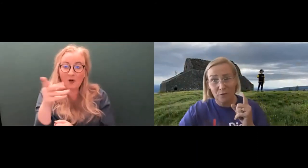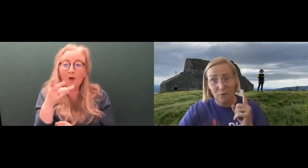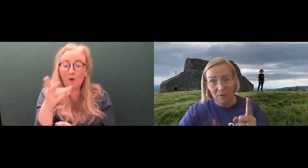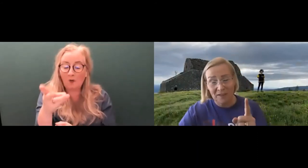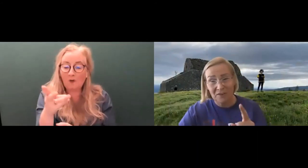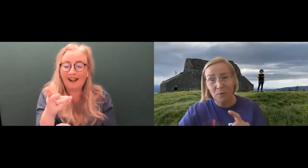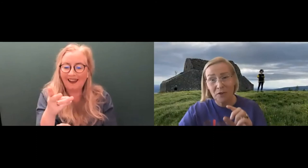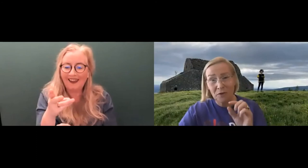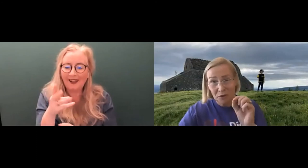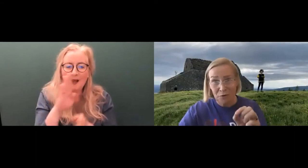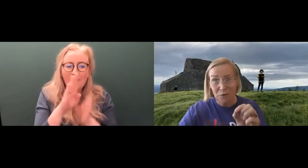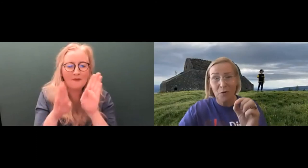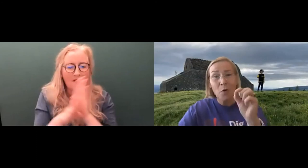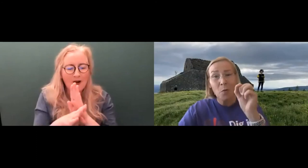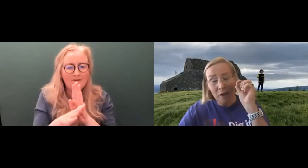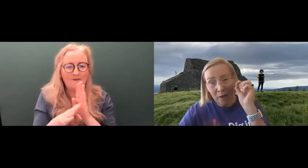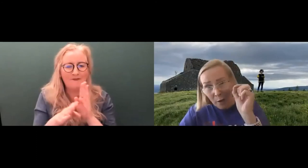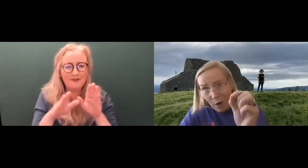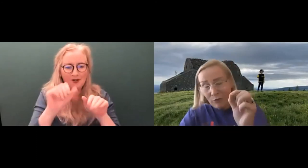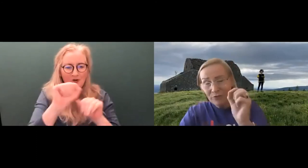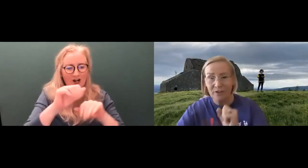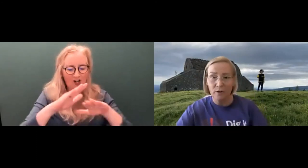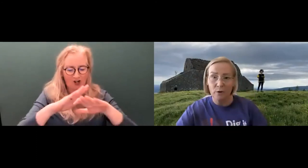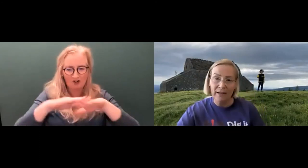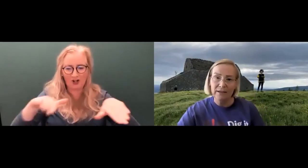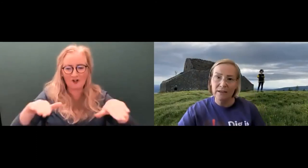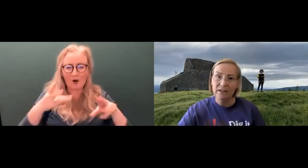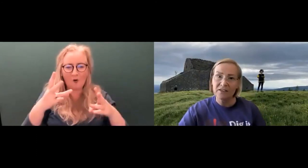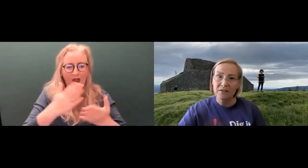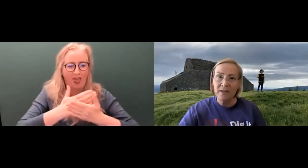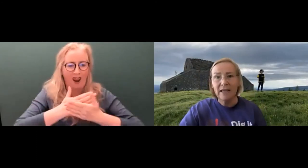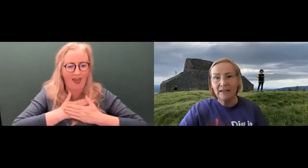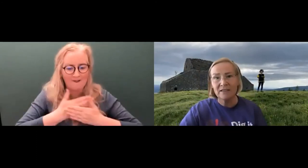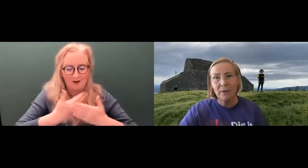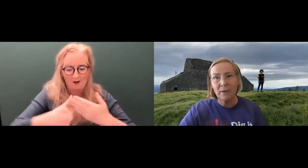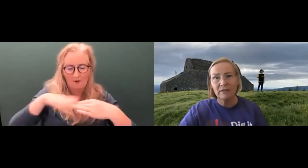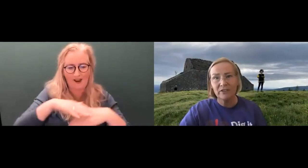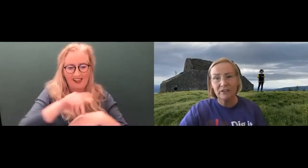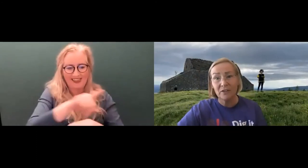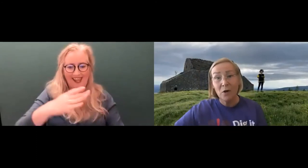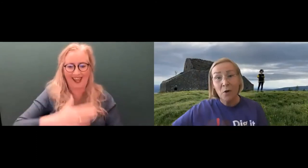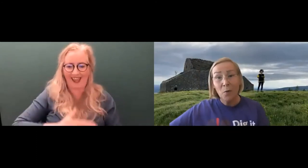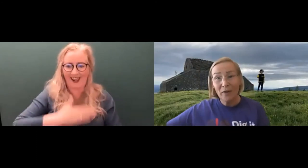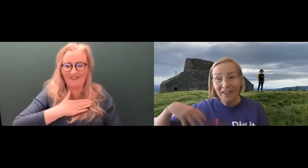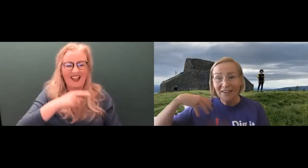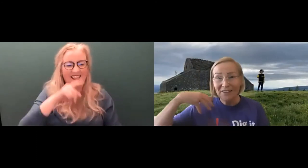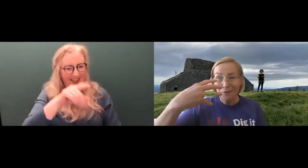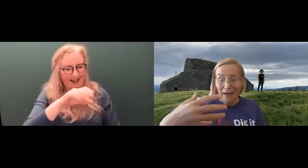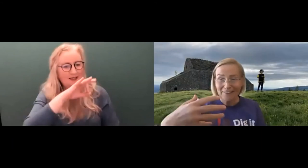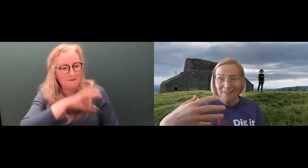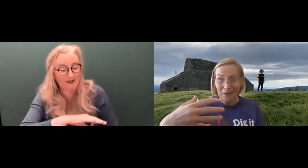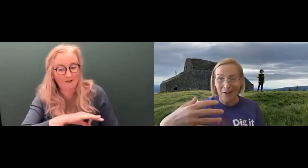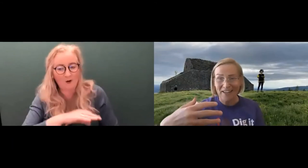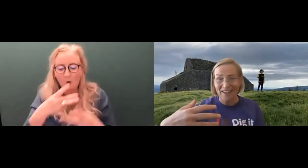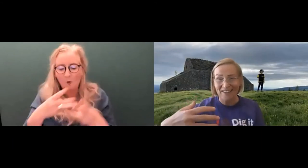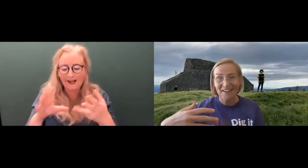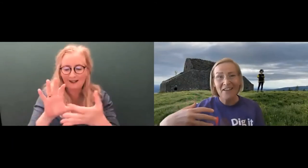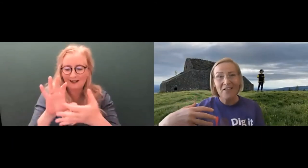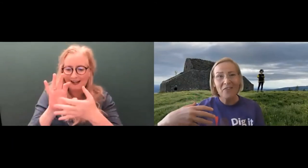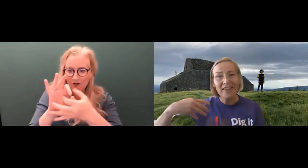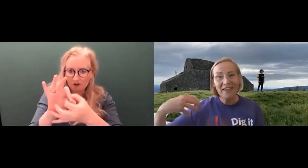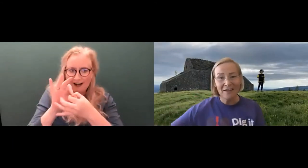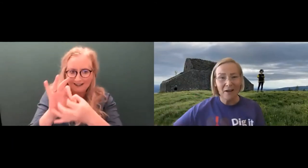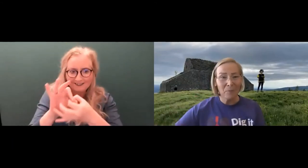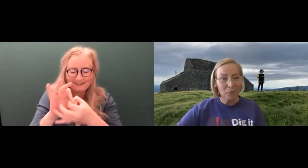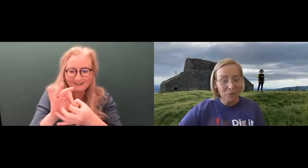get to a place where your children will love their locality, because to me that's the benefit of it. When they interact in it,